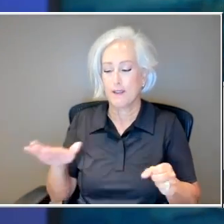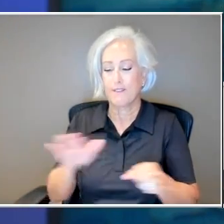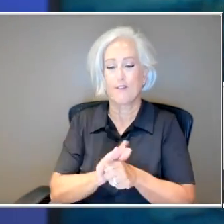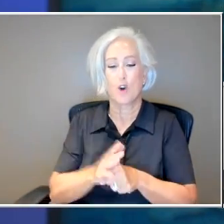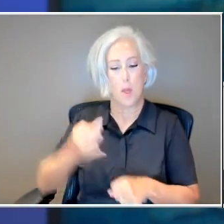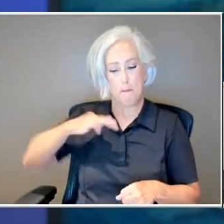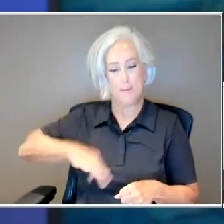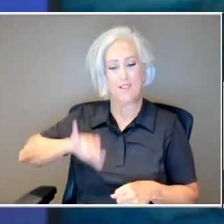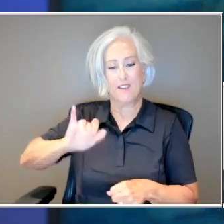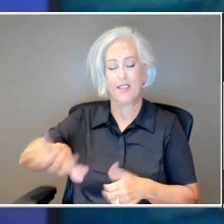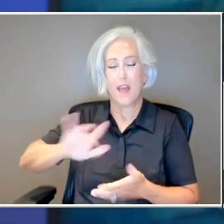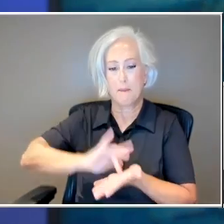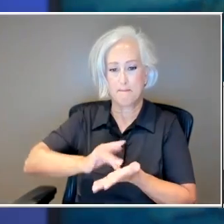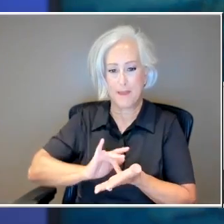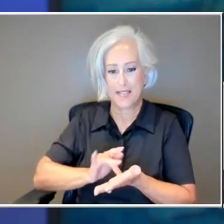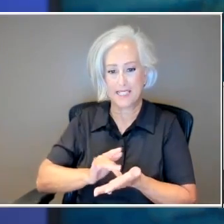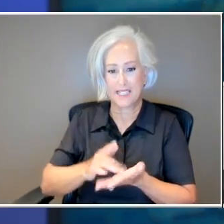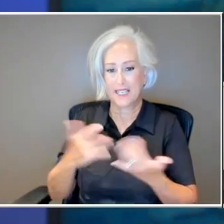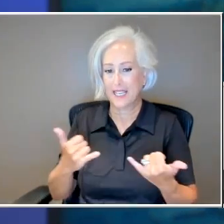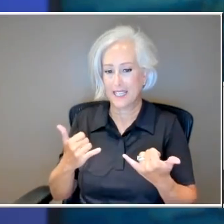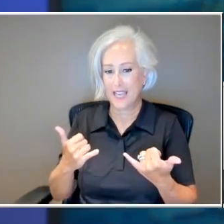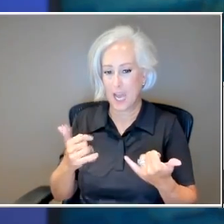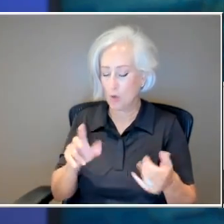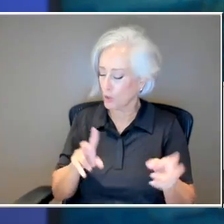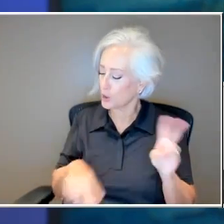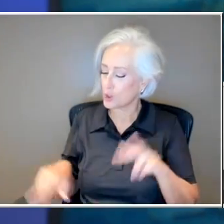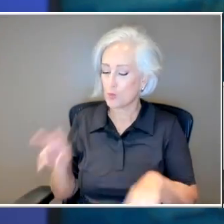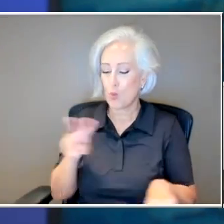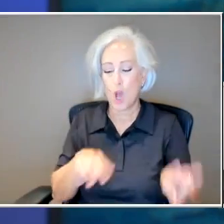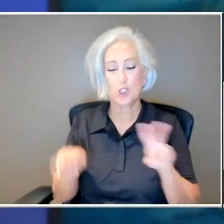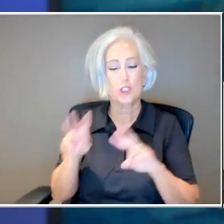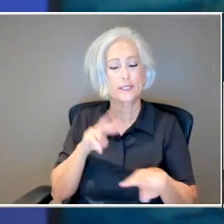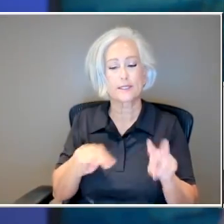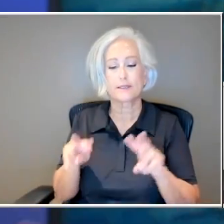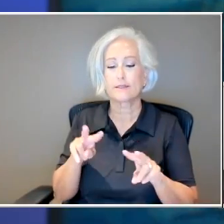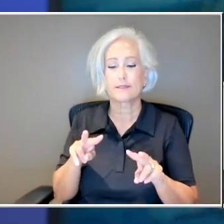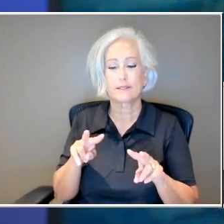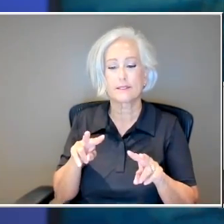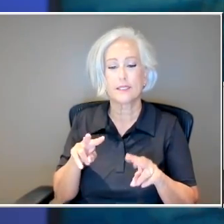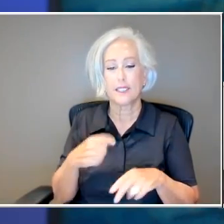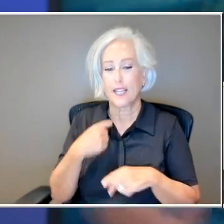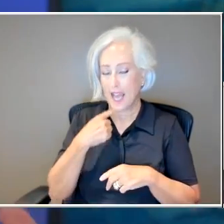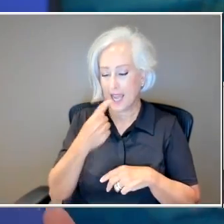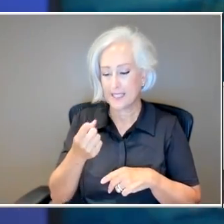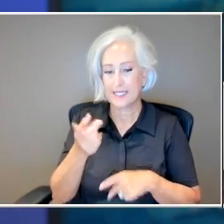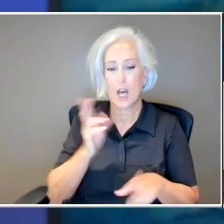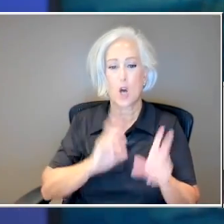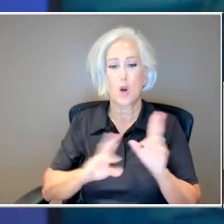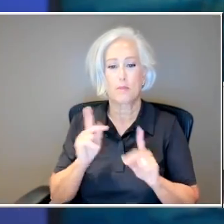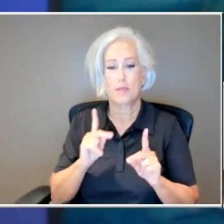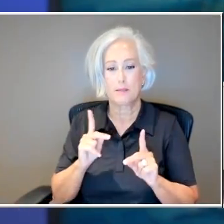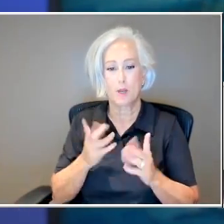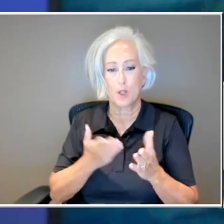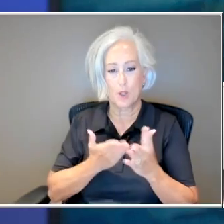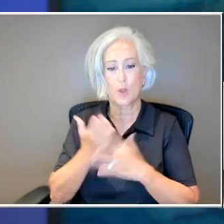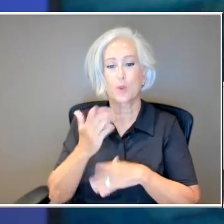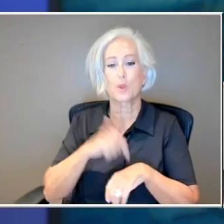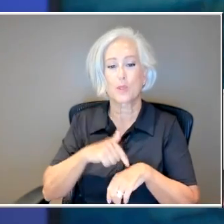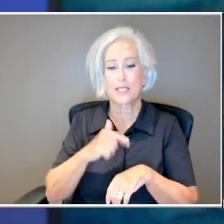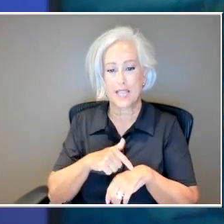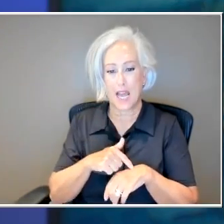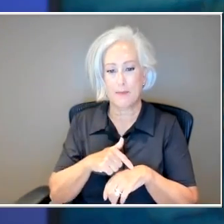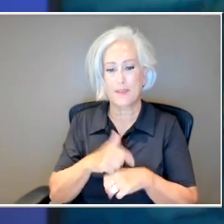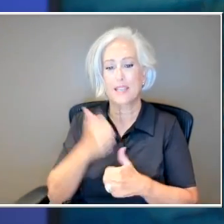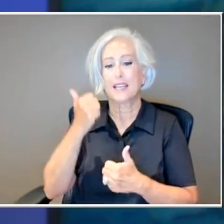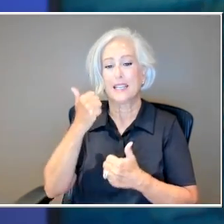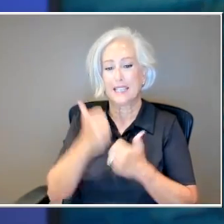in full surveillance. And what I tell folks over time is, like, at each